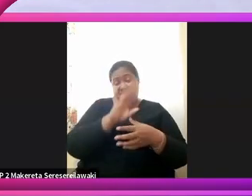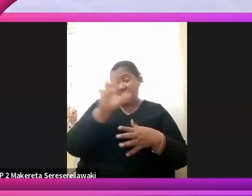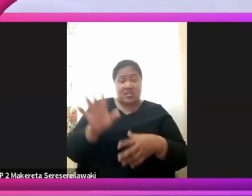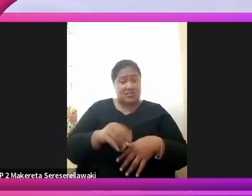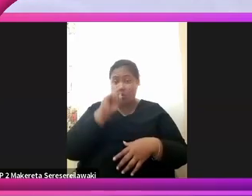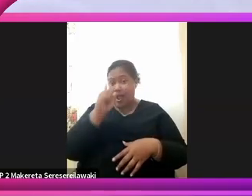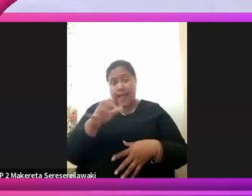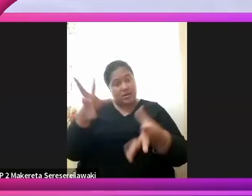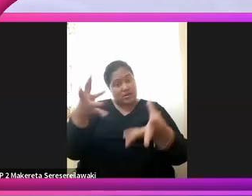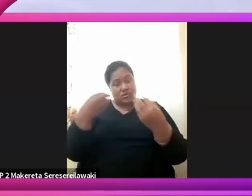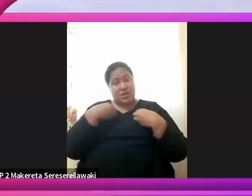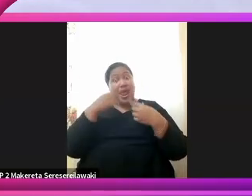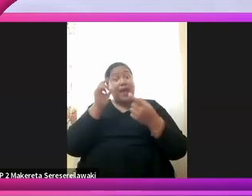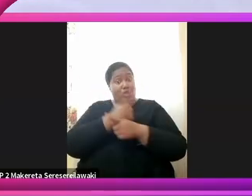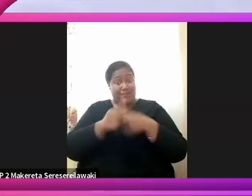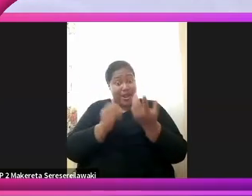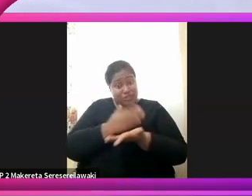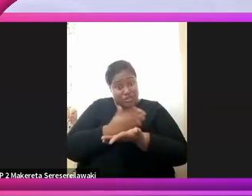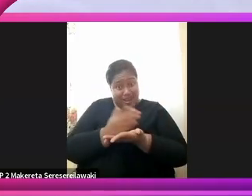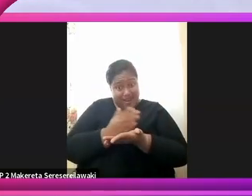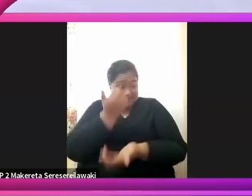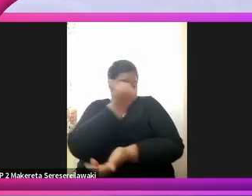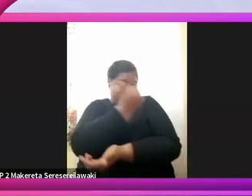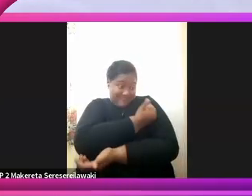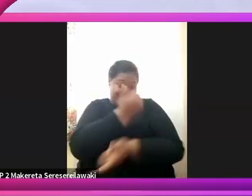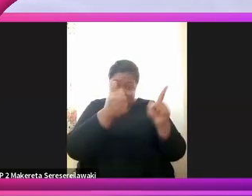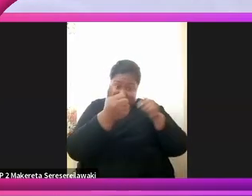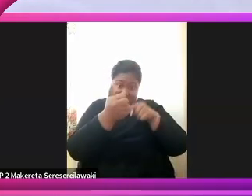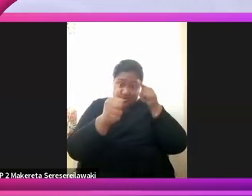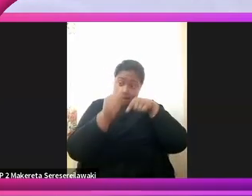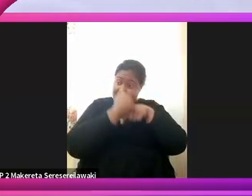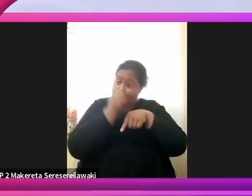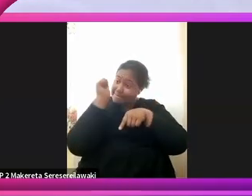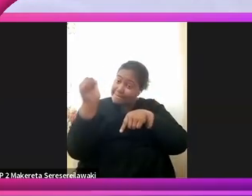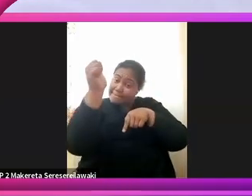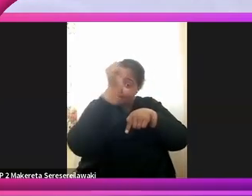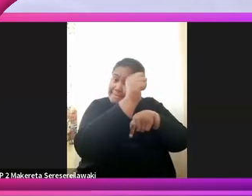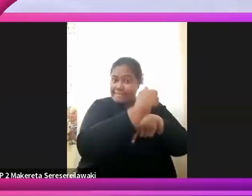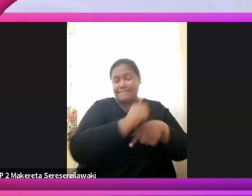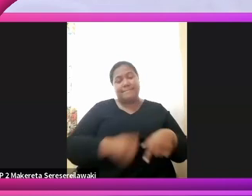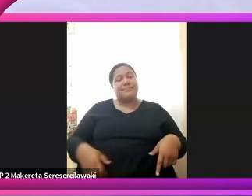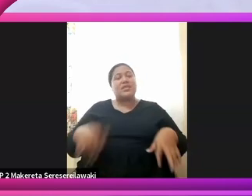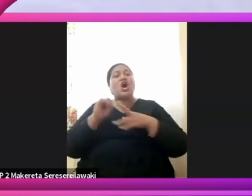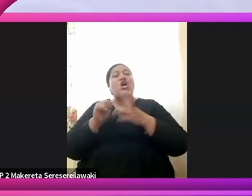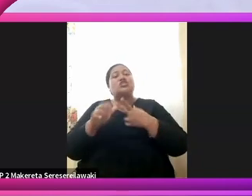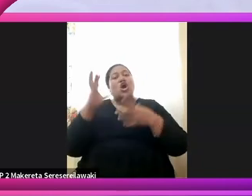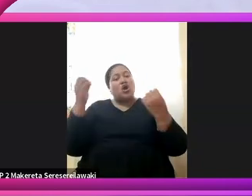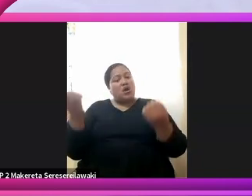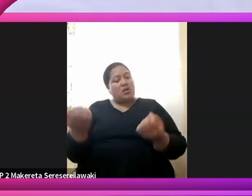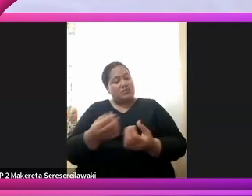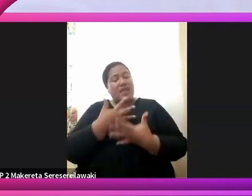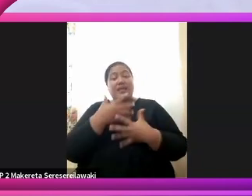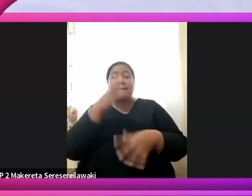about sharing the needle with infected person. Also infected mother to their child. Also the needle